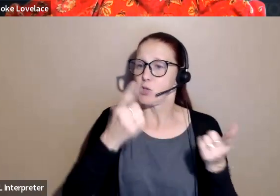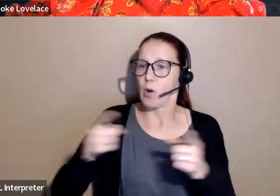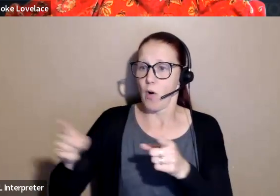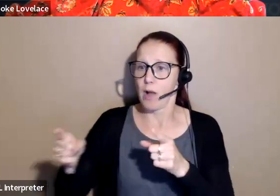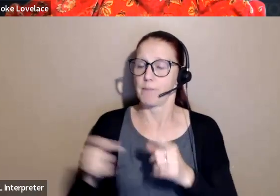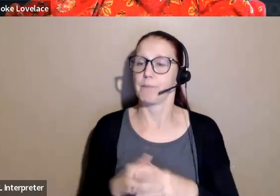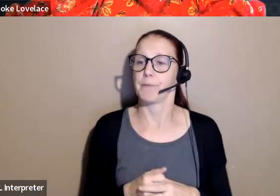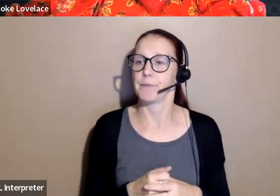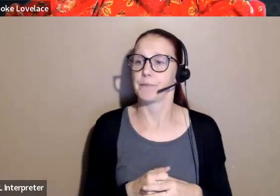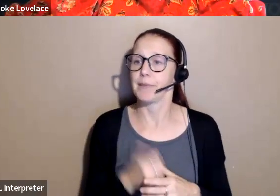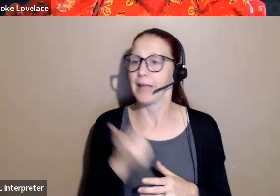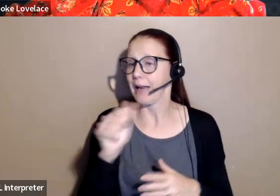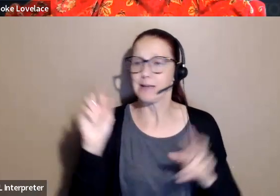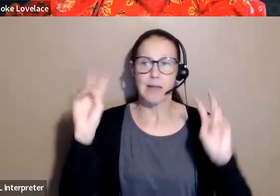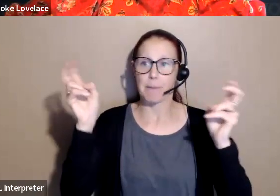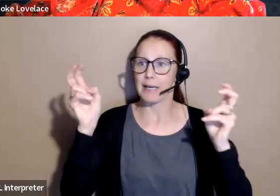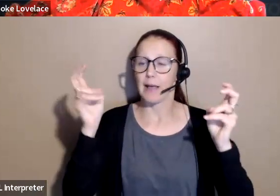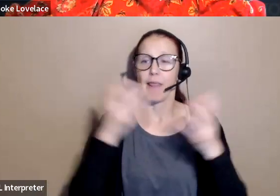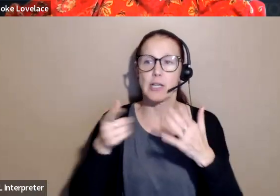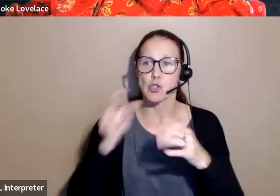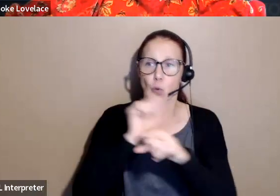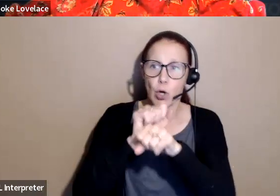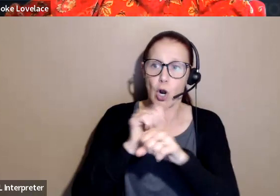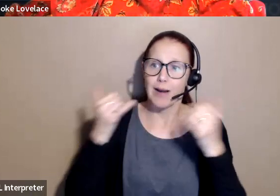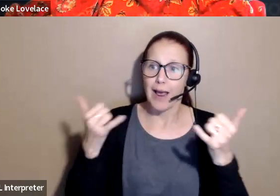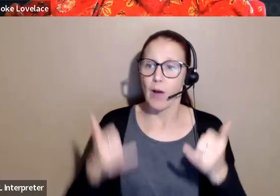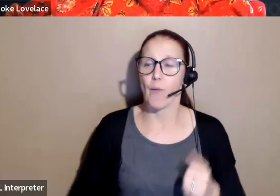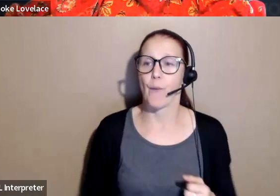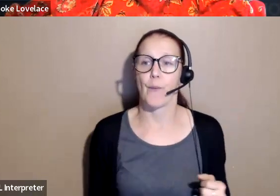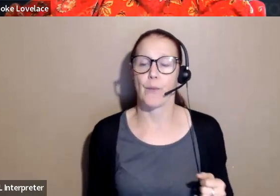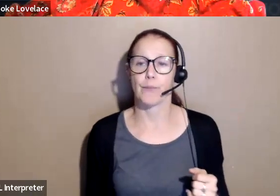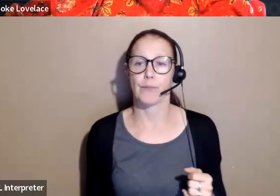on, any topic, things you're working on.